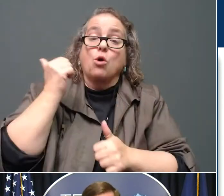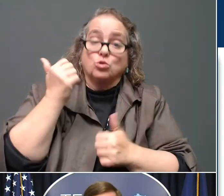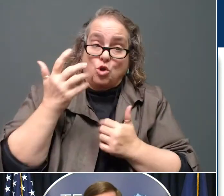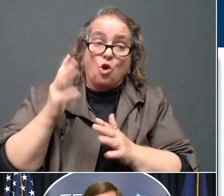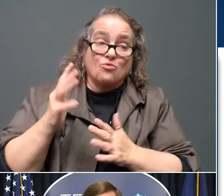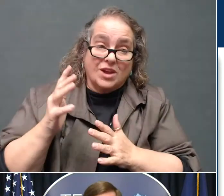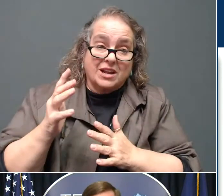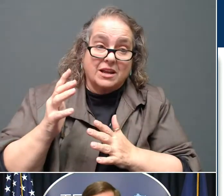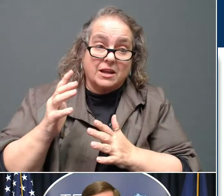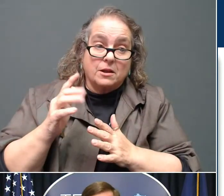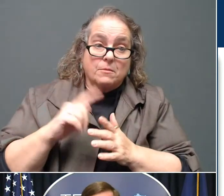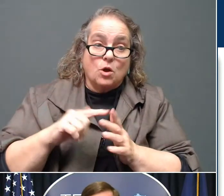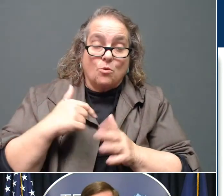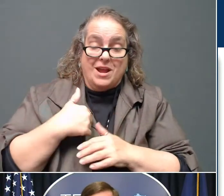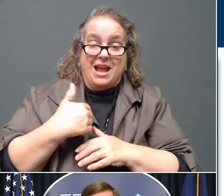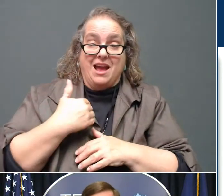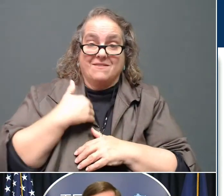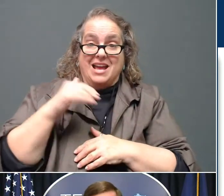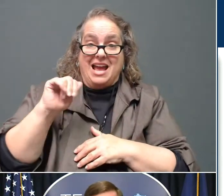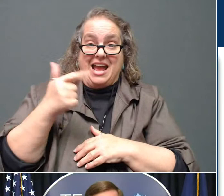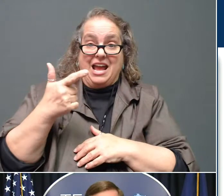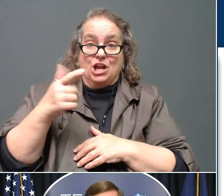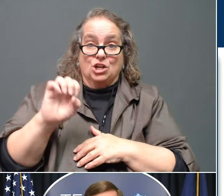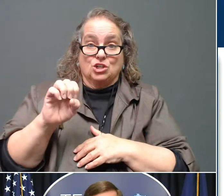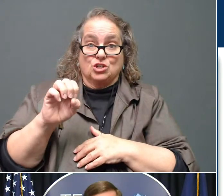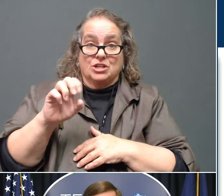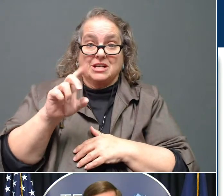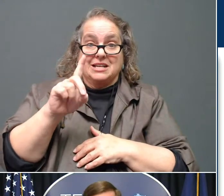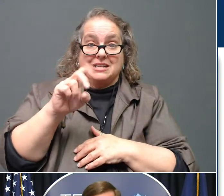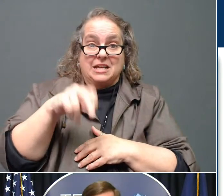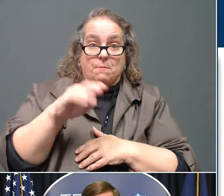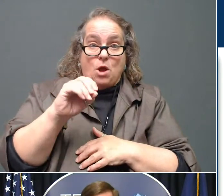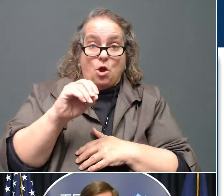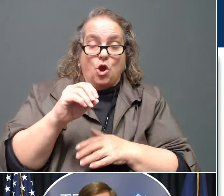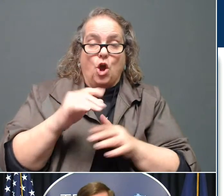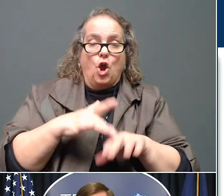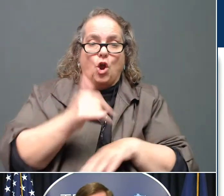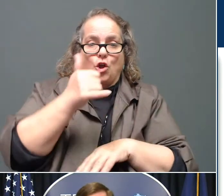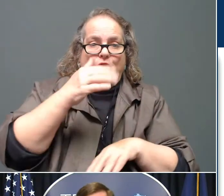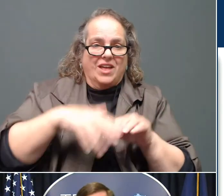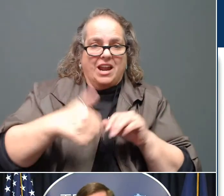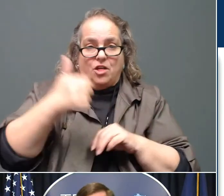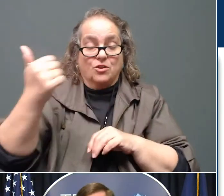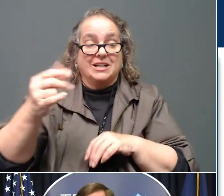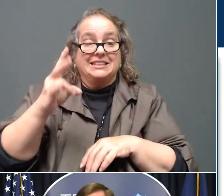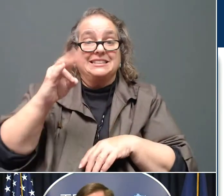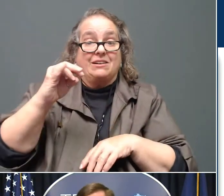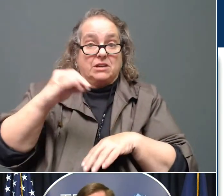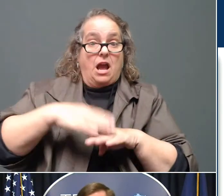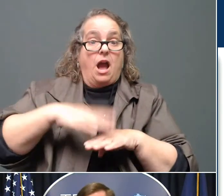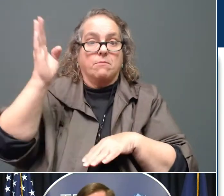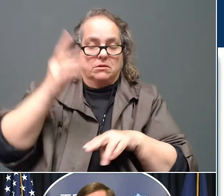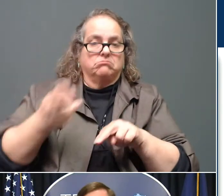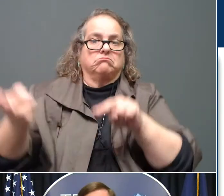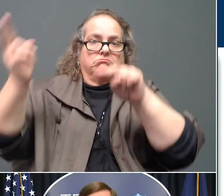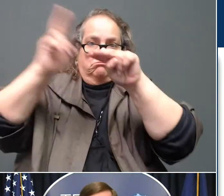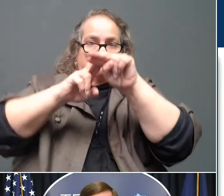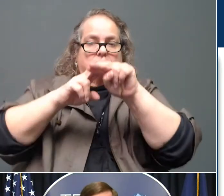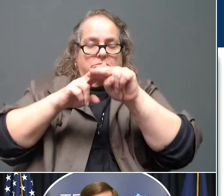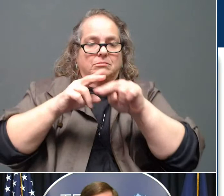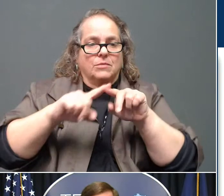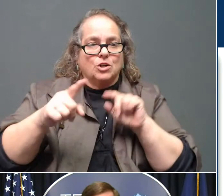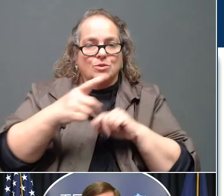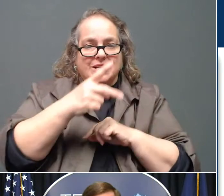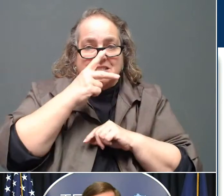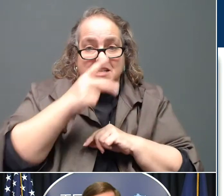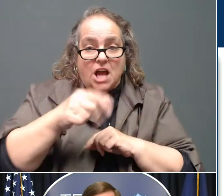age demographics a little earlier than everything else. The 70 and up has increased dramatically. What you see, though, other than the